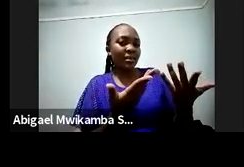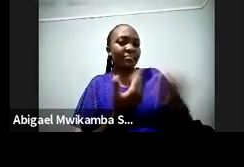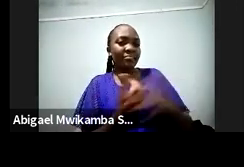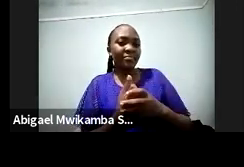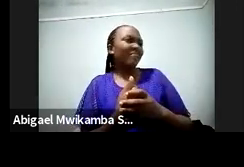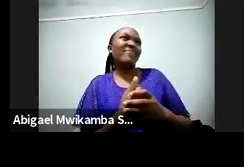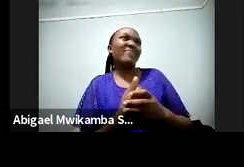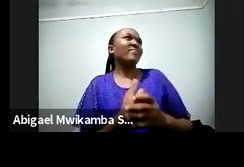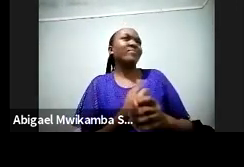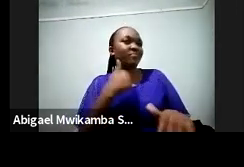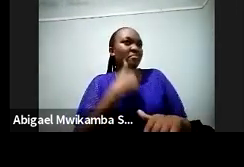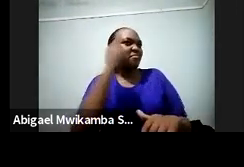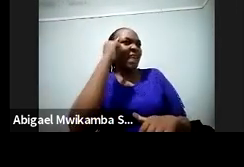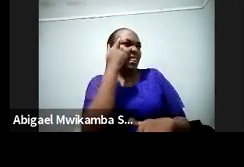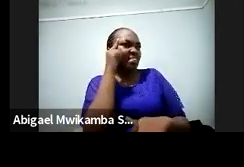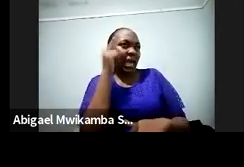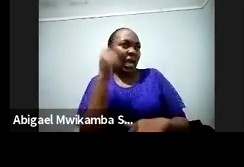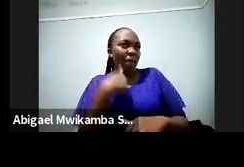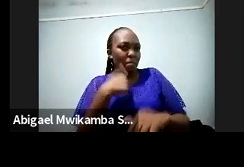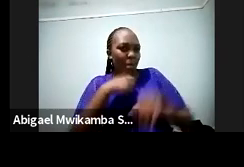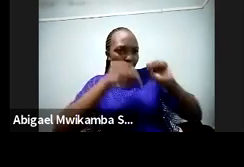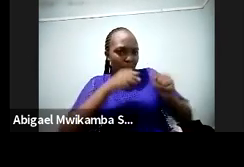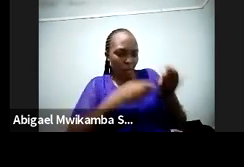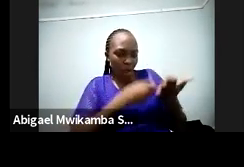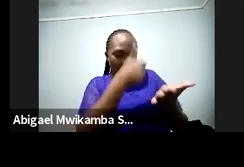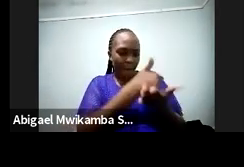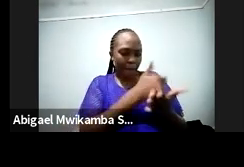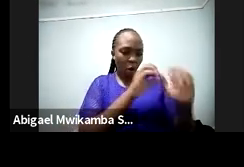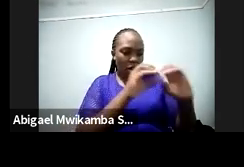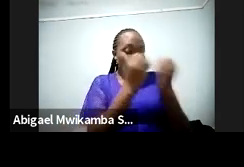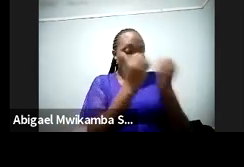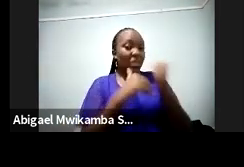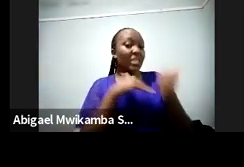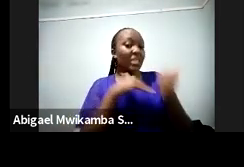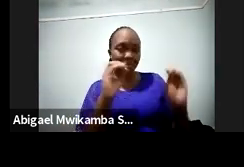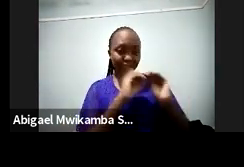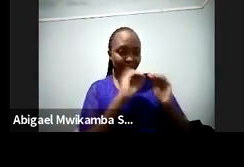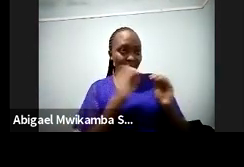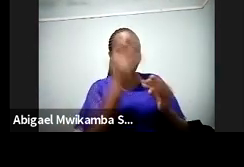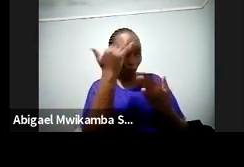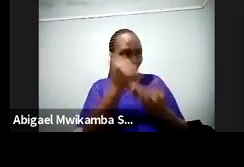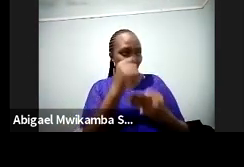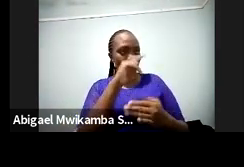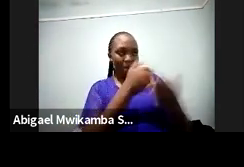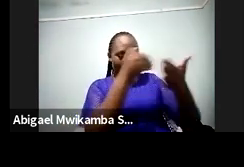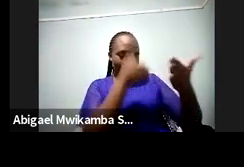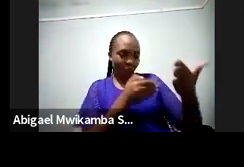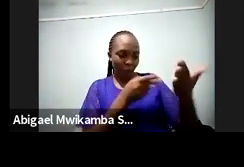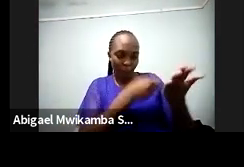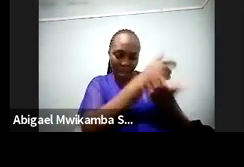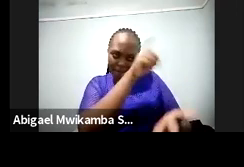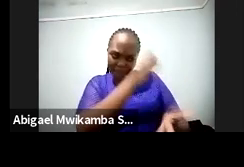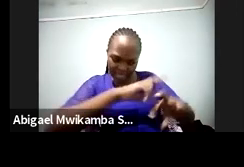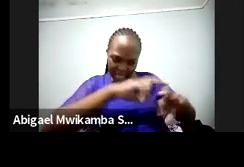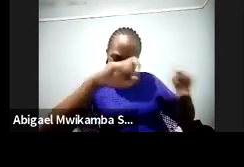because I'll have to assess the organization before I decide to buy it or not. Okay.